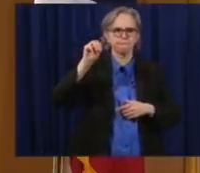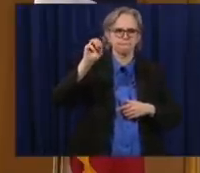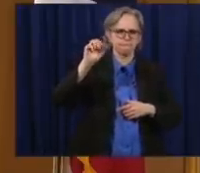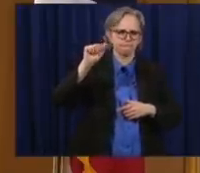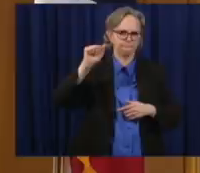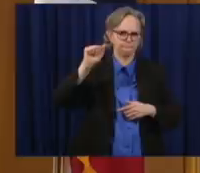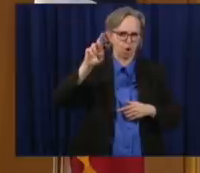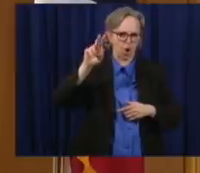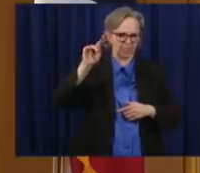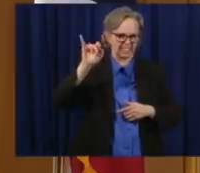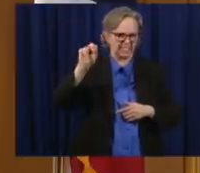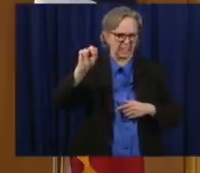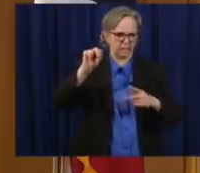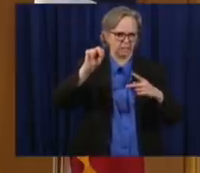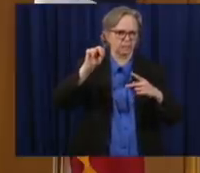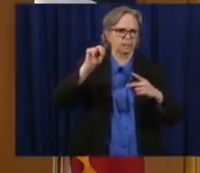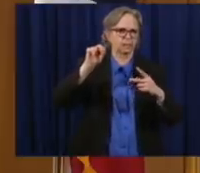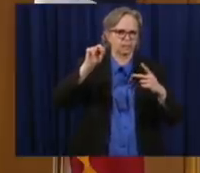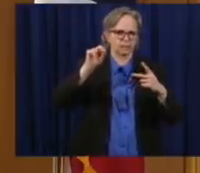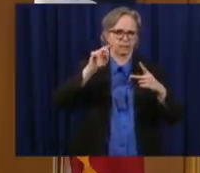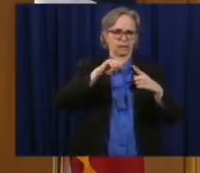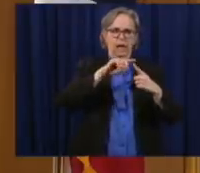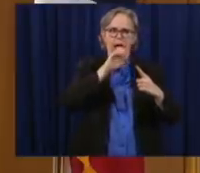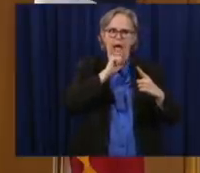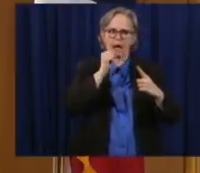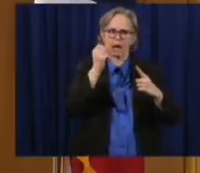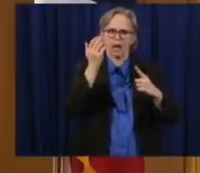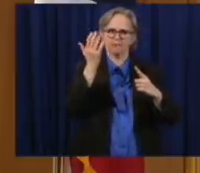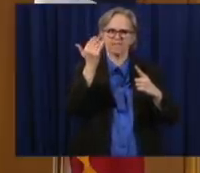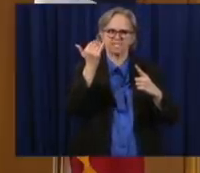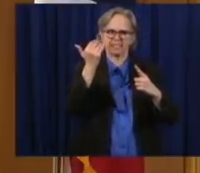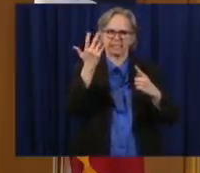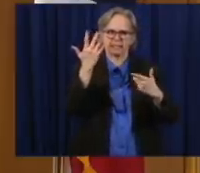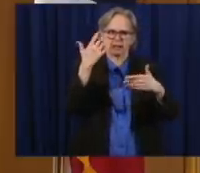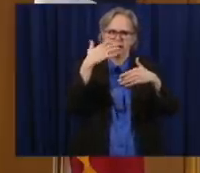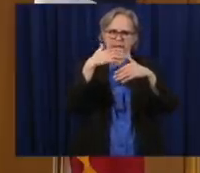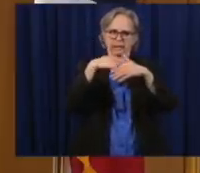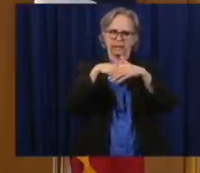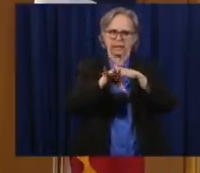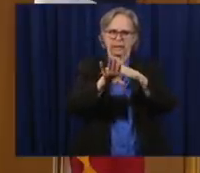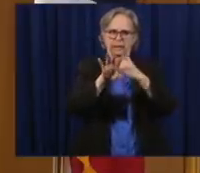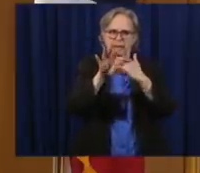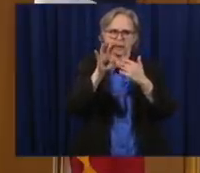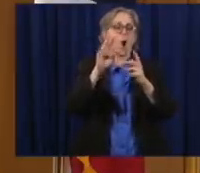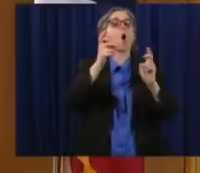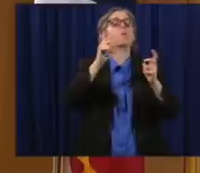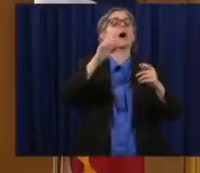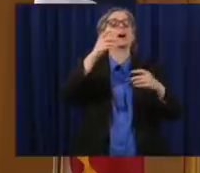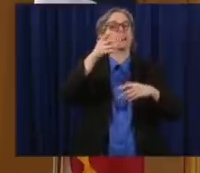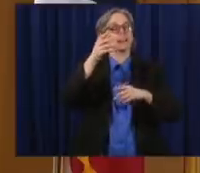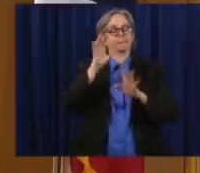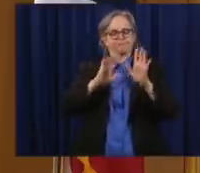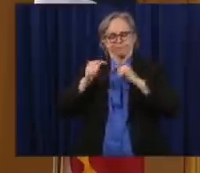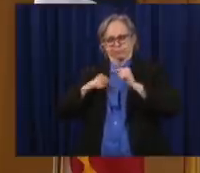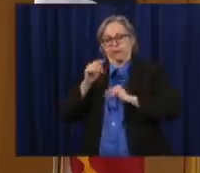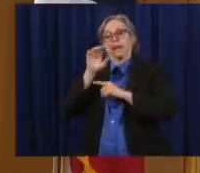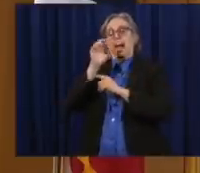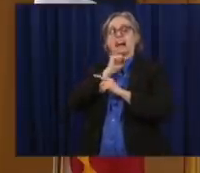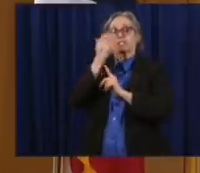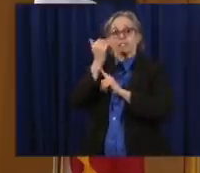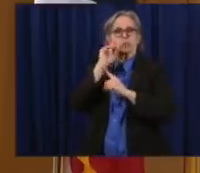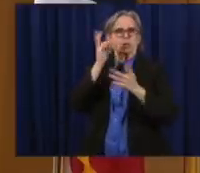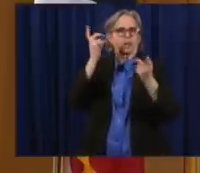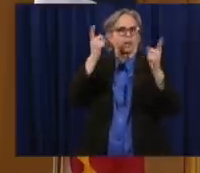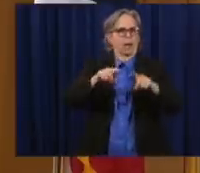she committed the crime, 17 when she went to prison. She is a child sex